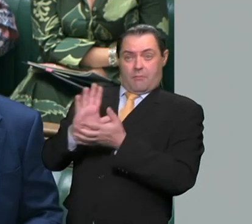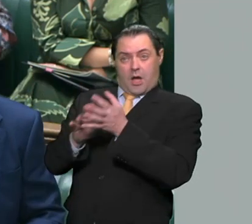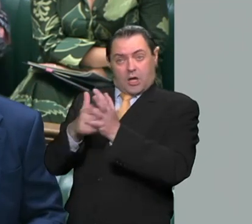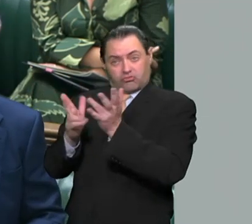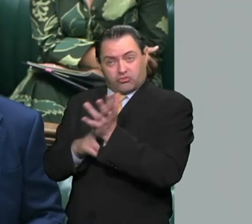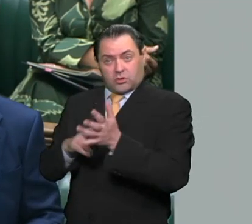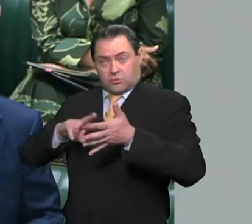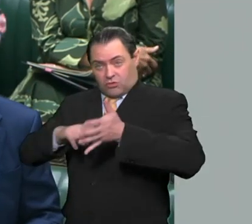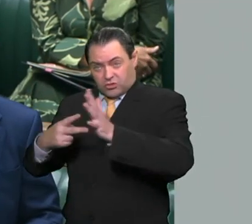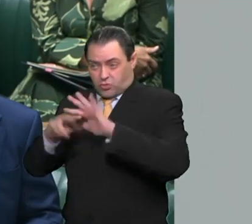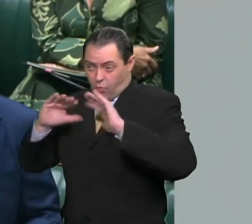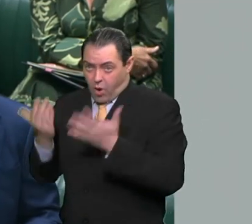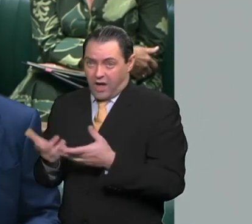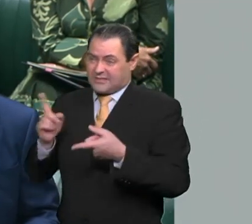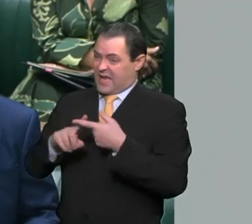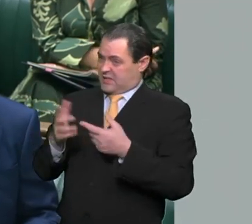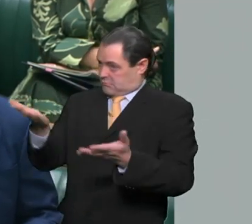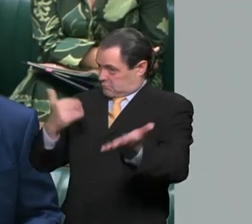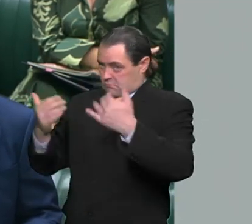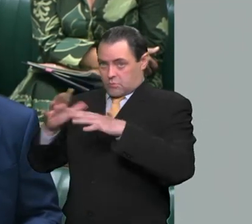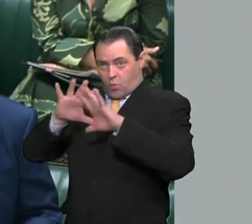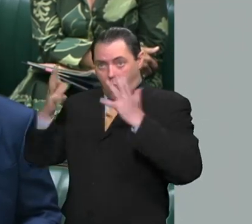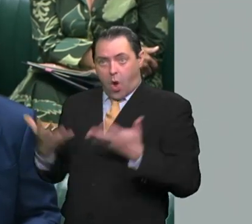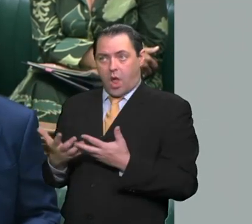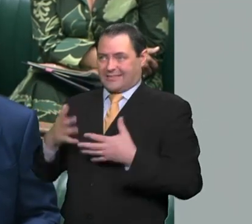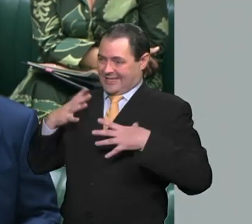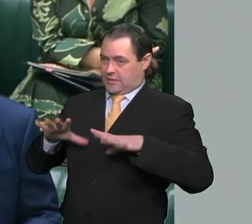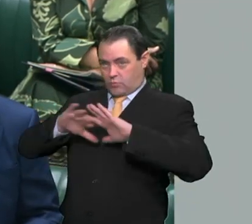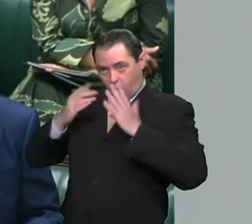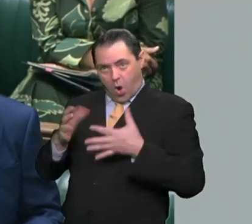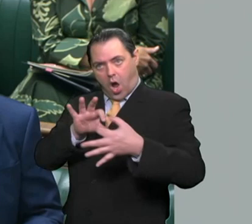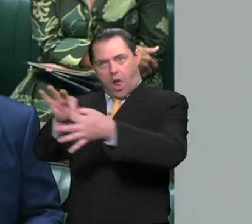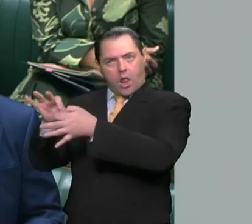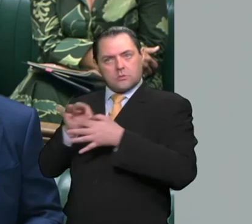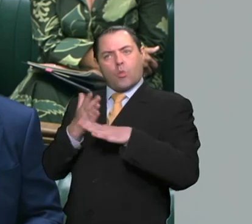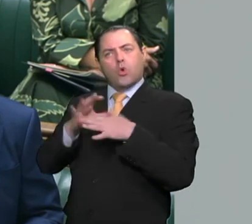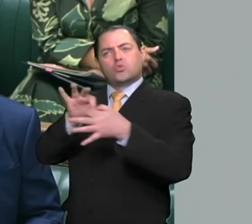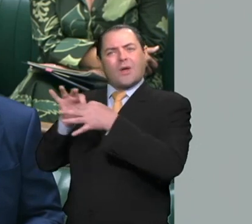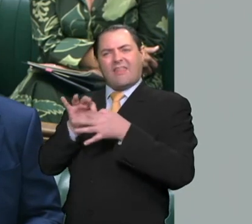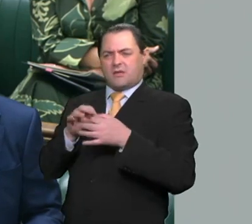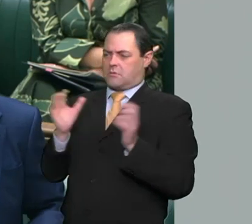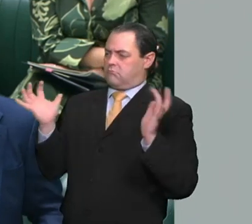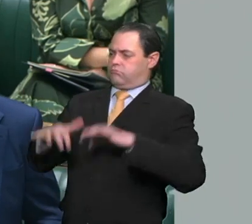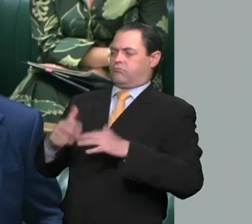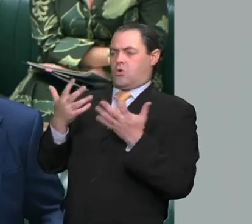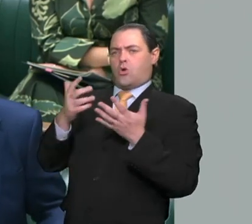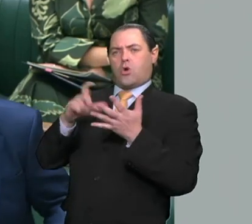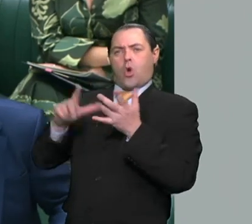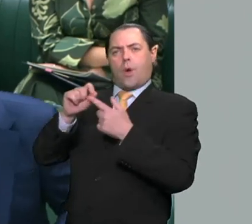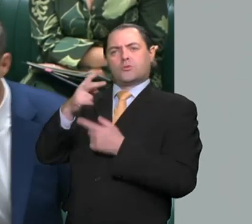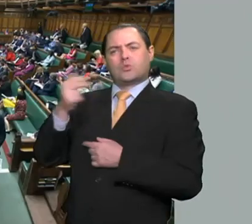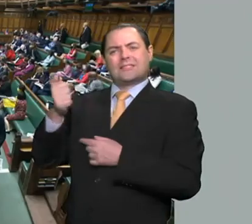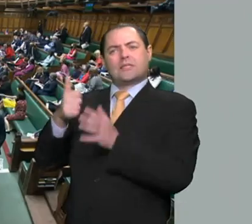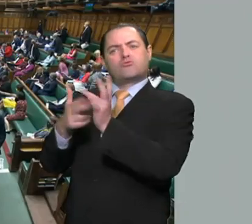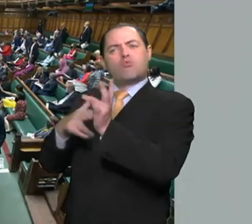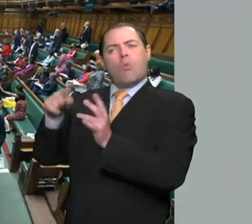strategy, and also bringing the world together, because it's going to require an international solution at the COP26 Global Climate Summit in